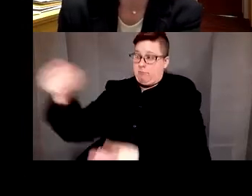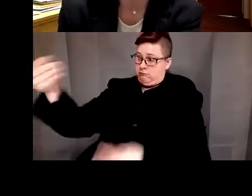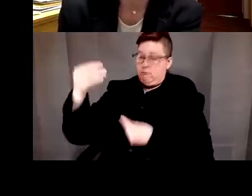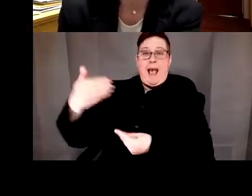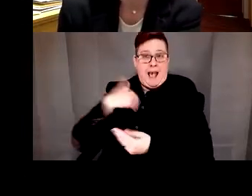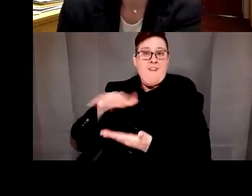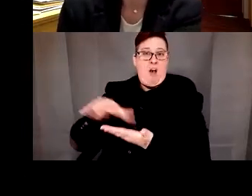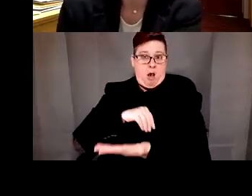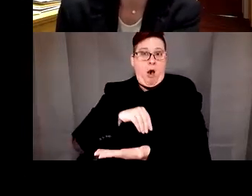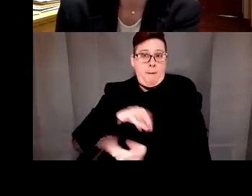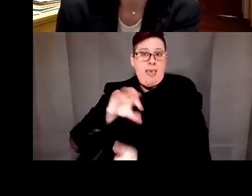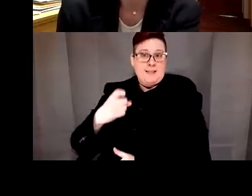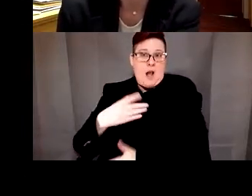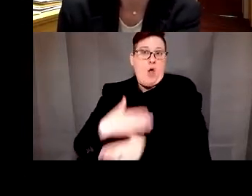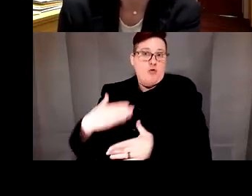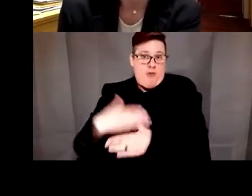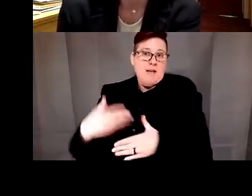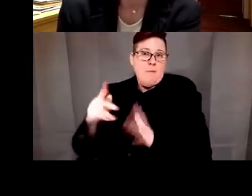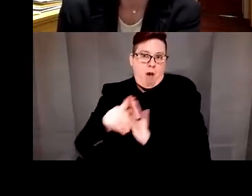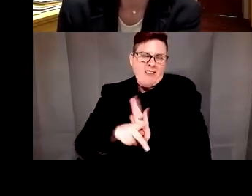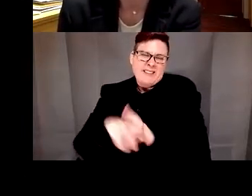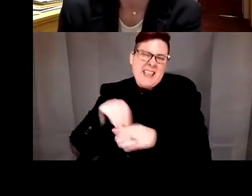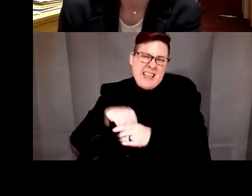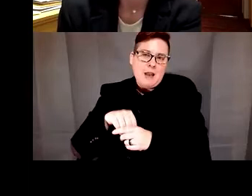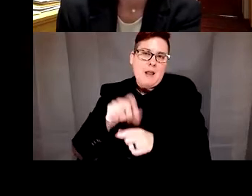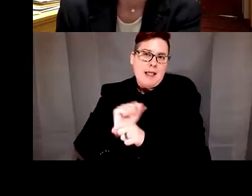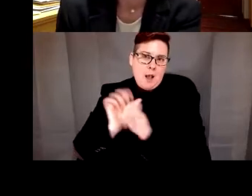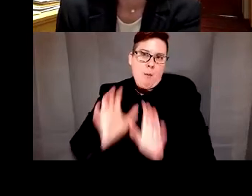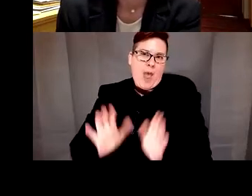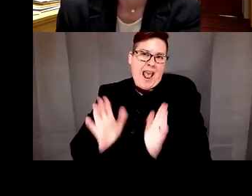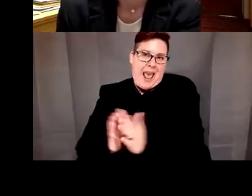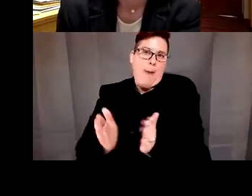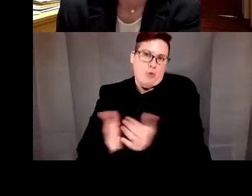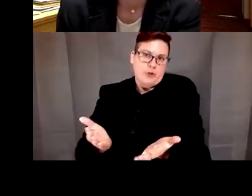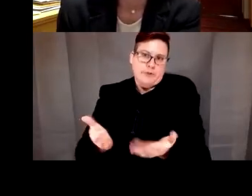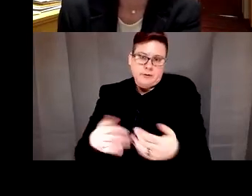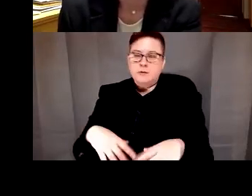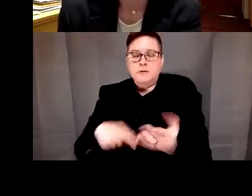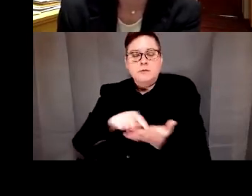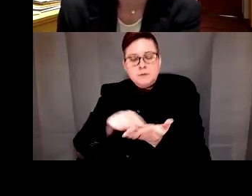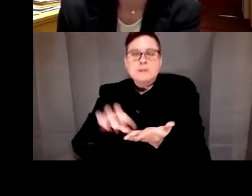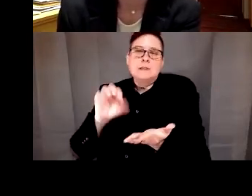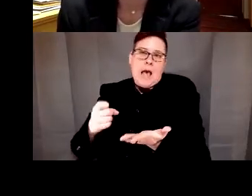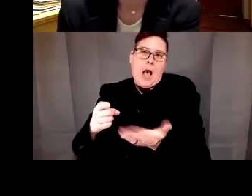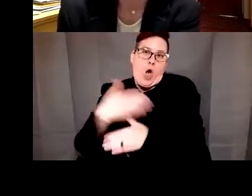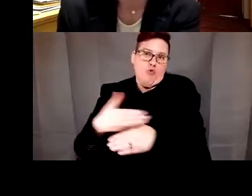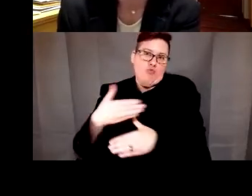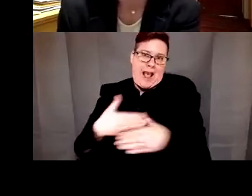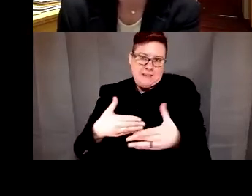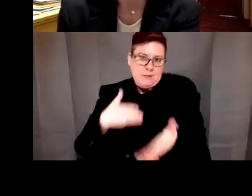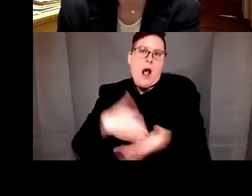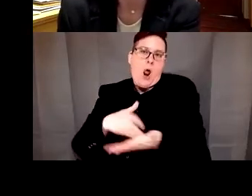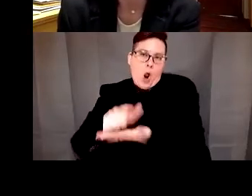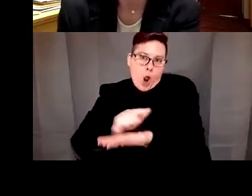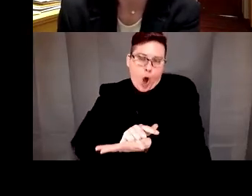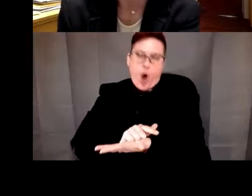harassment policy, you're given an employee handbook, and it says, sexual harassment is against the